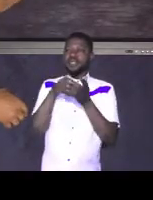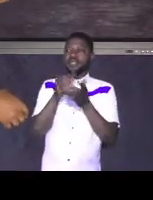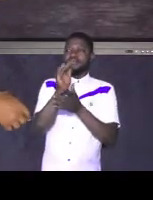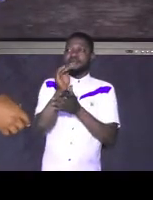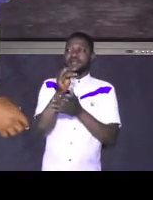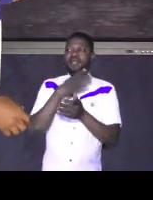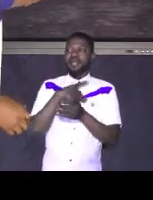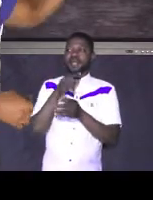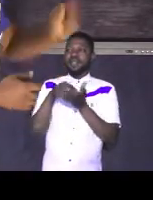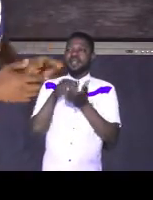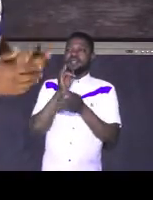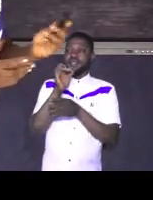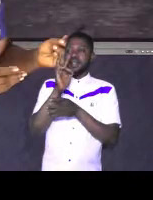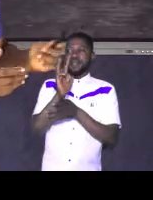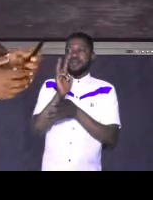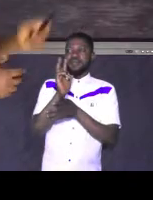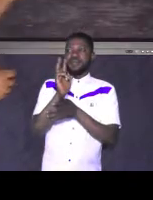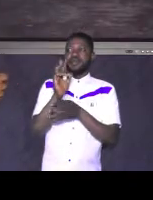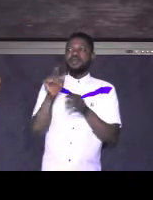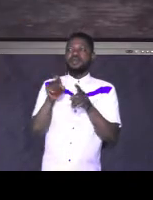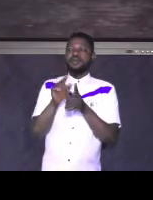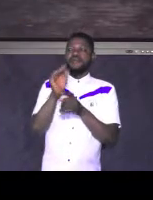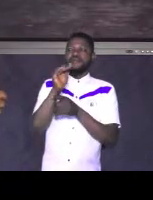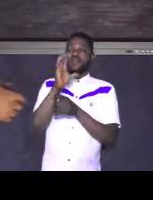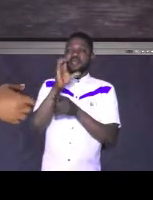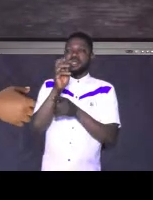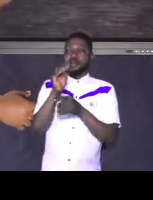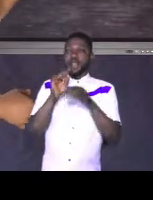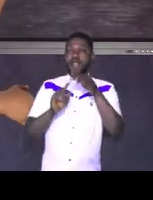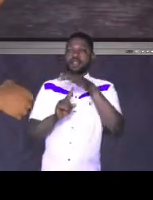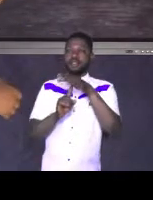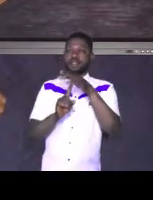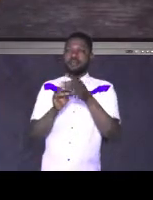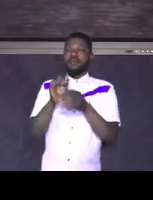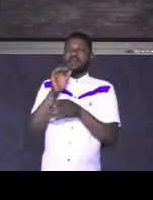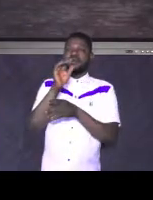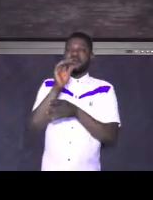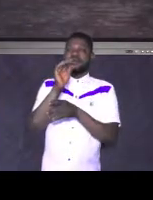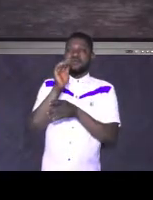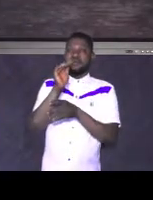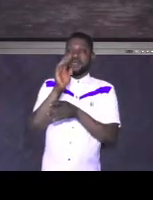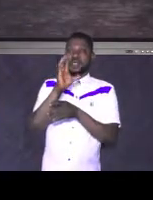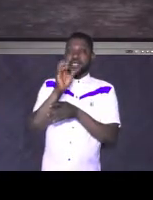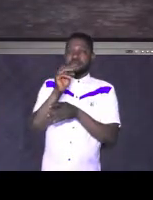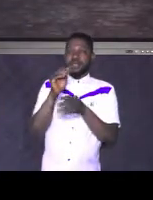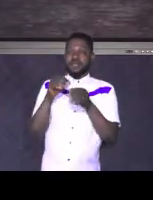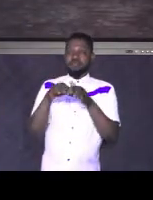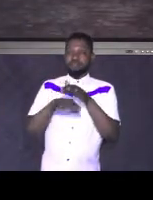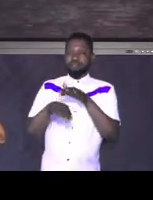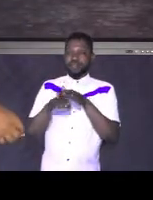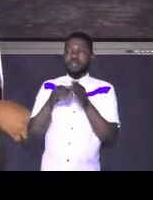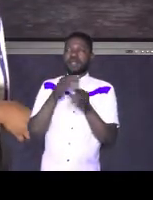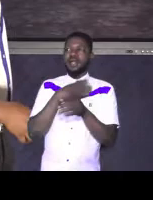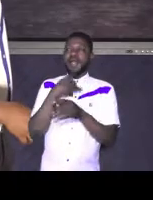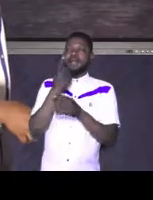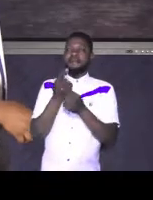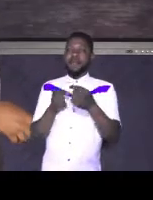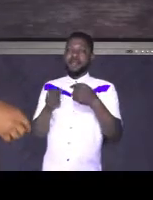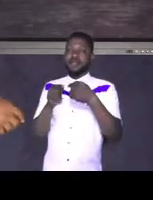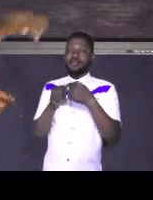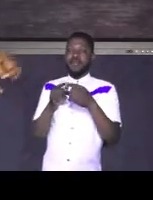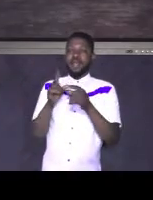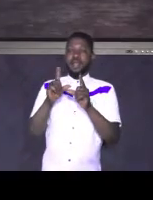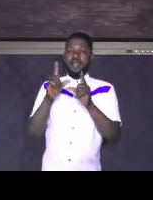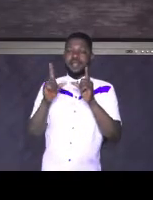is 15 and this is 3. So 15 centimeters on top, 15 centimeters below, 8 centimeters here, and that means that the